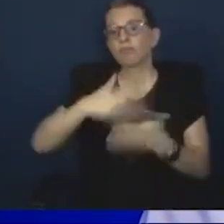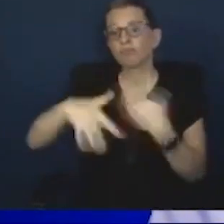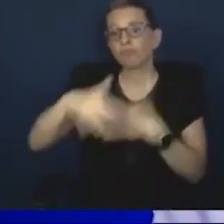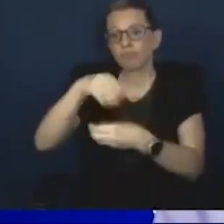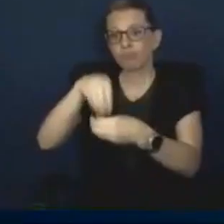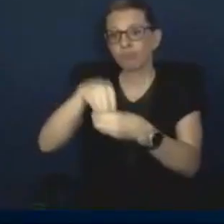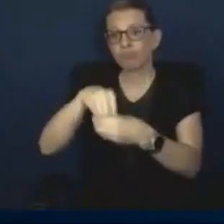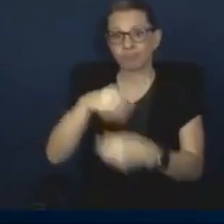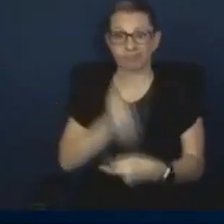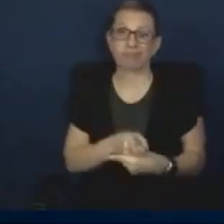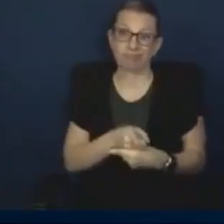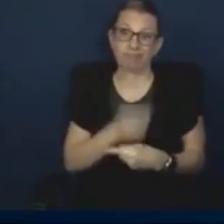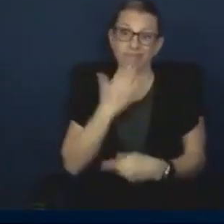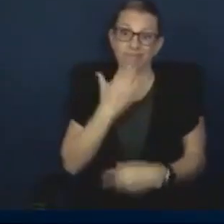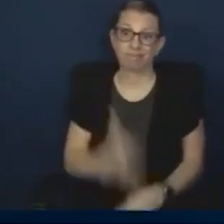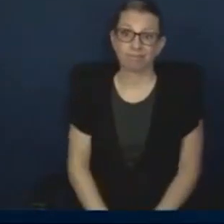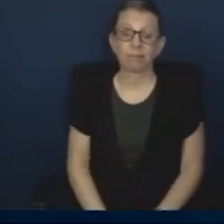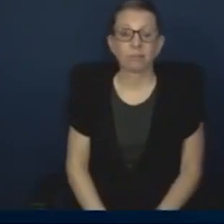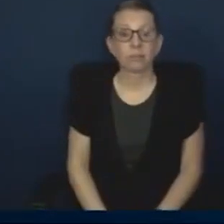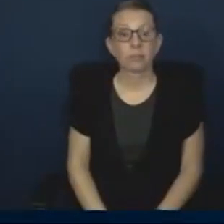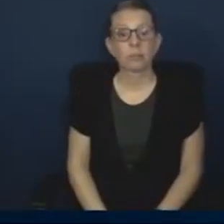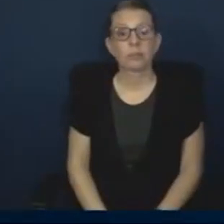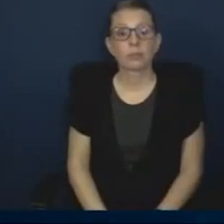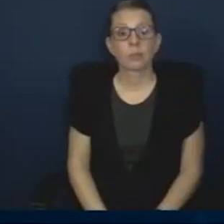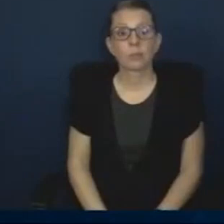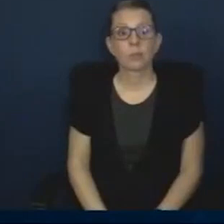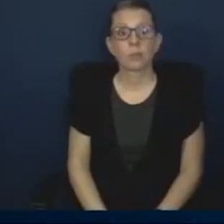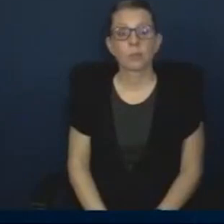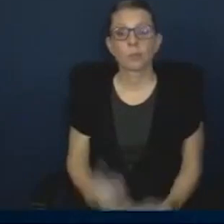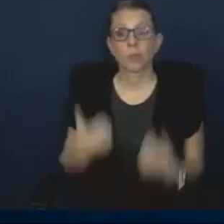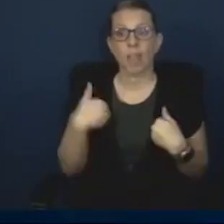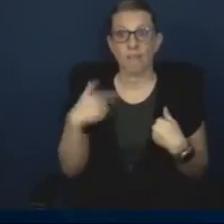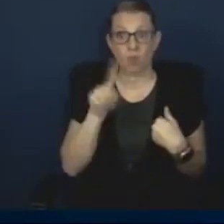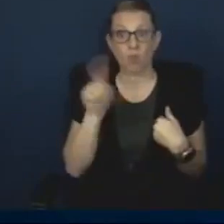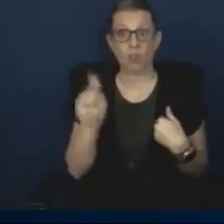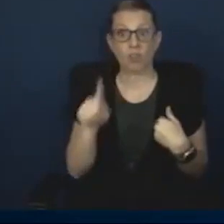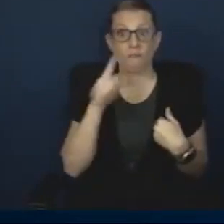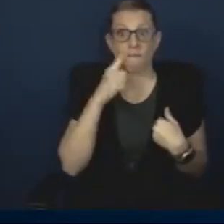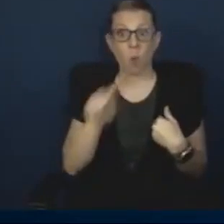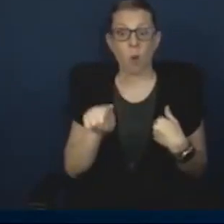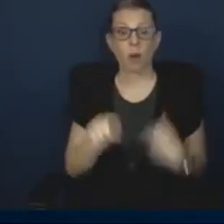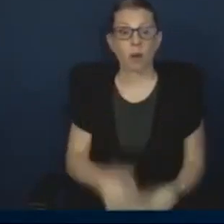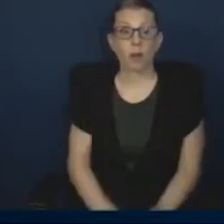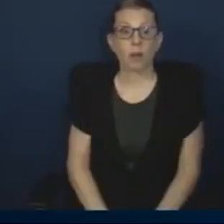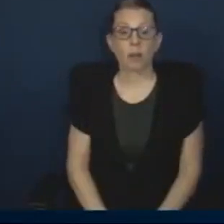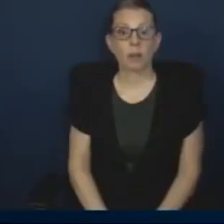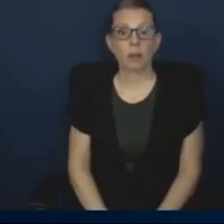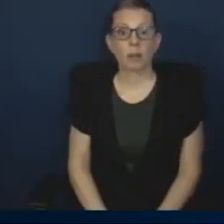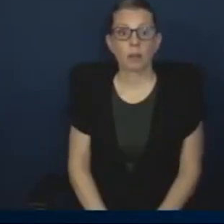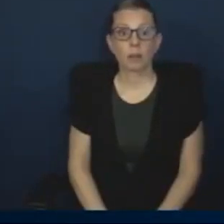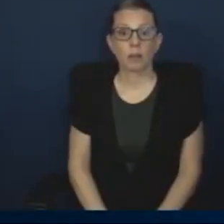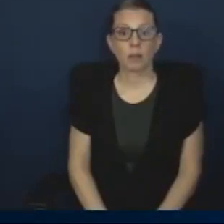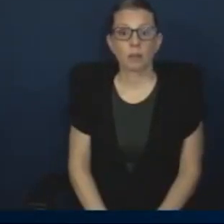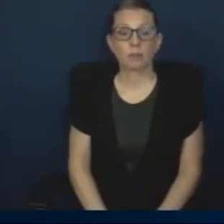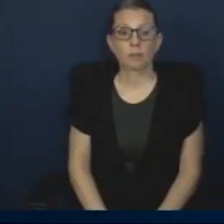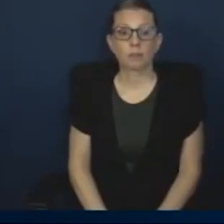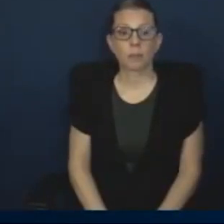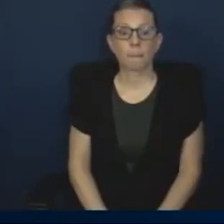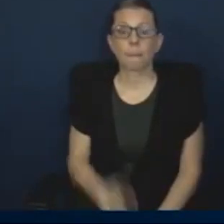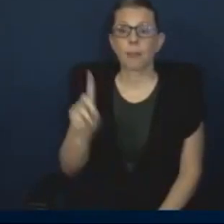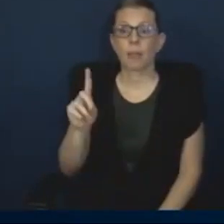Thank you. Okay, I have a question for our guest. Okay, so Donna says, so